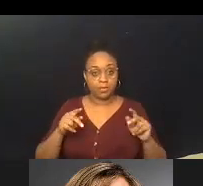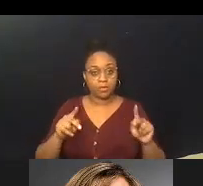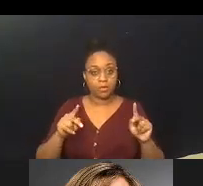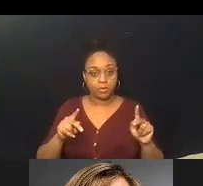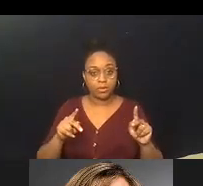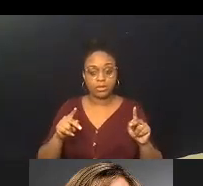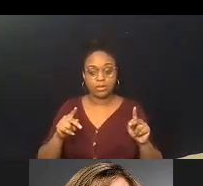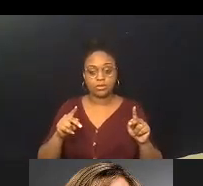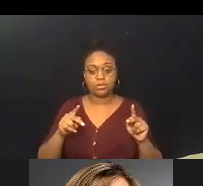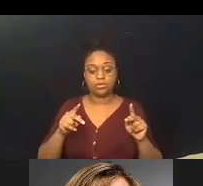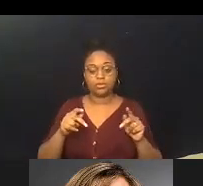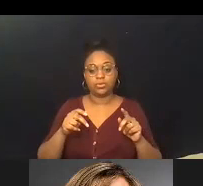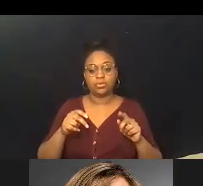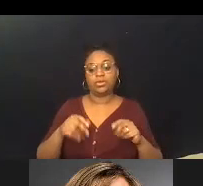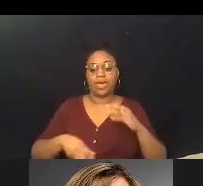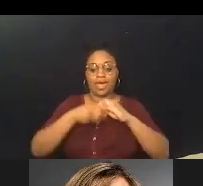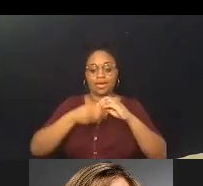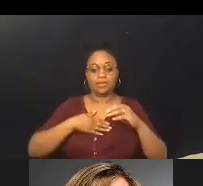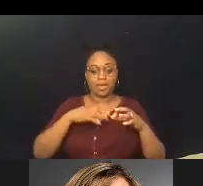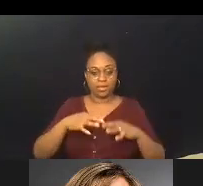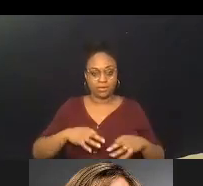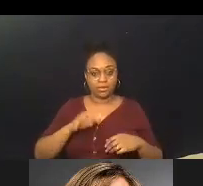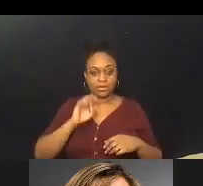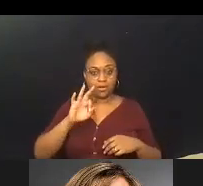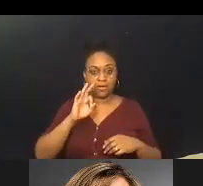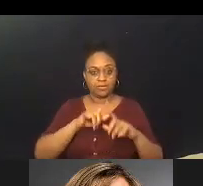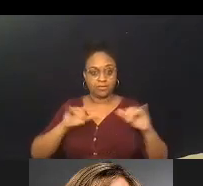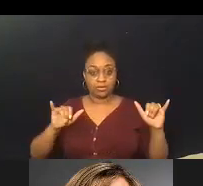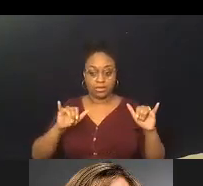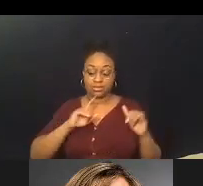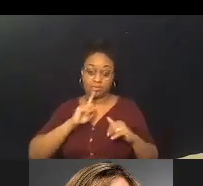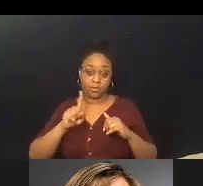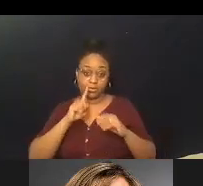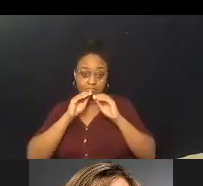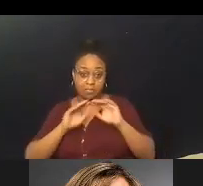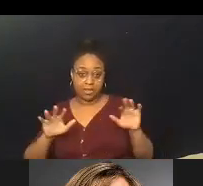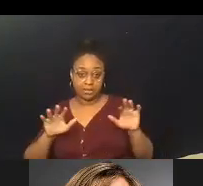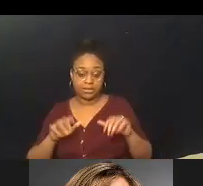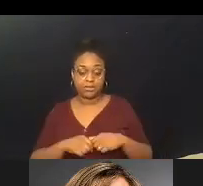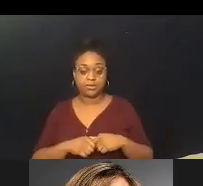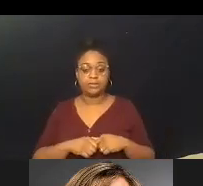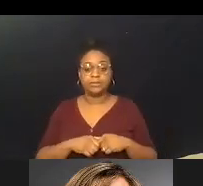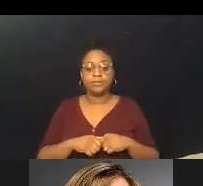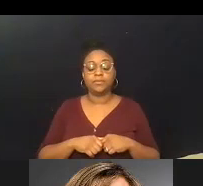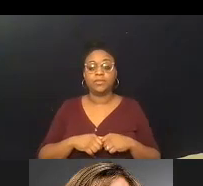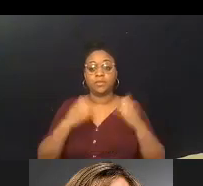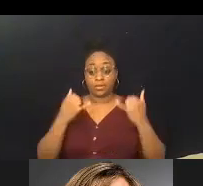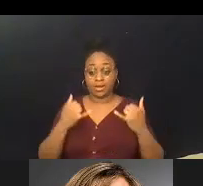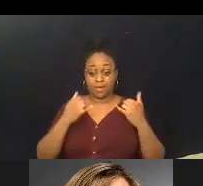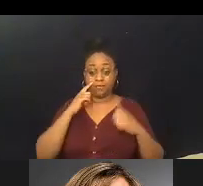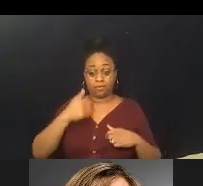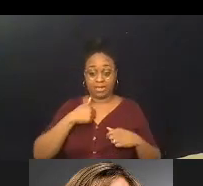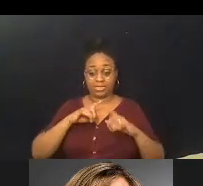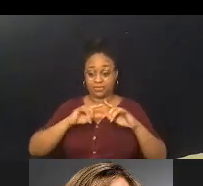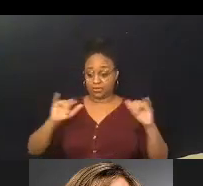expand that definition of diversity, which is a blessing, honestly. But to me, diversity is just